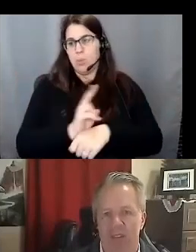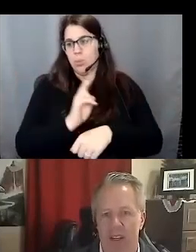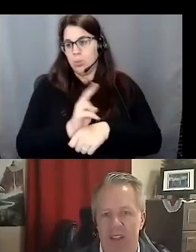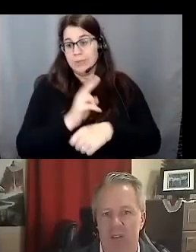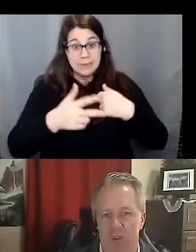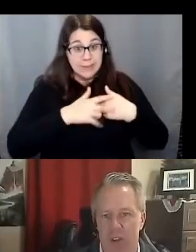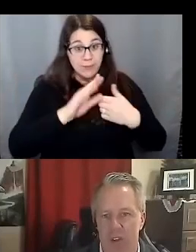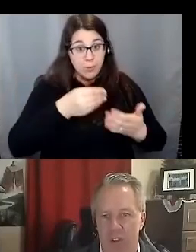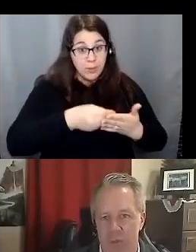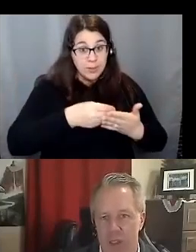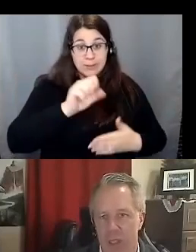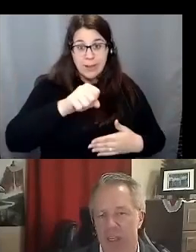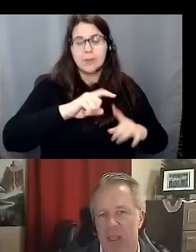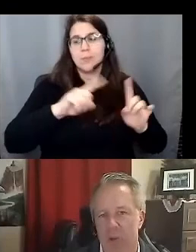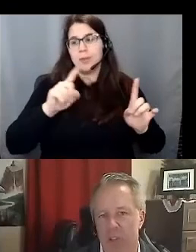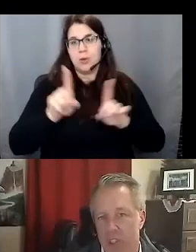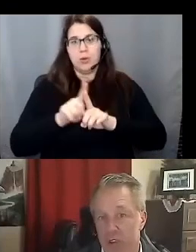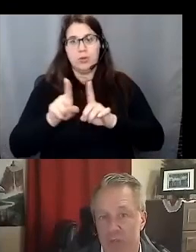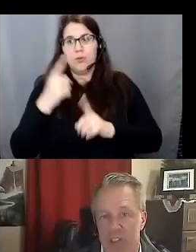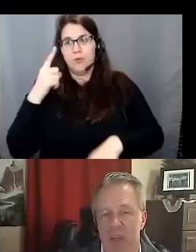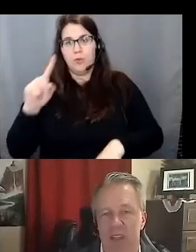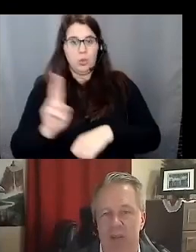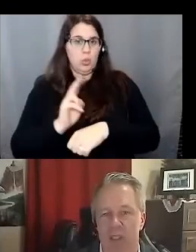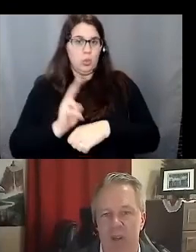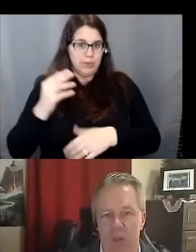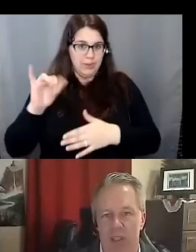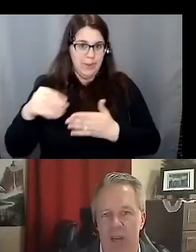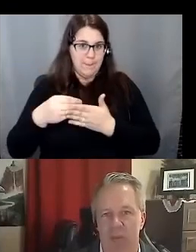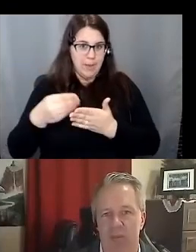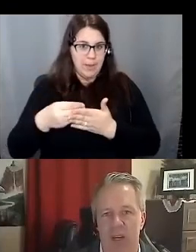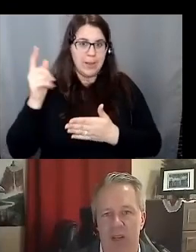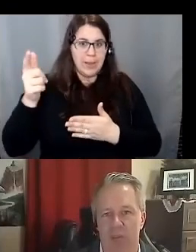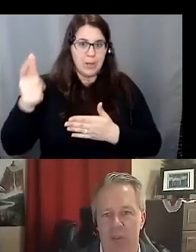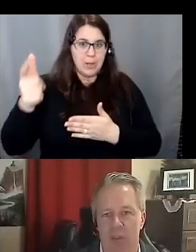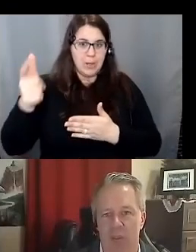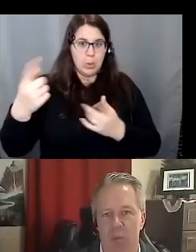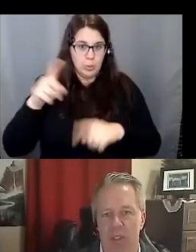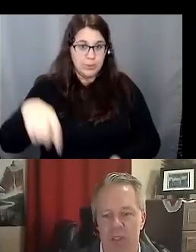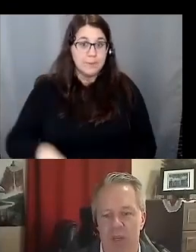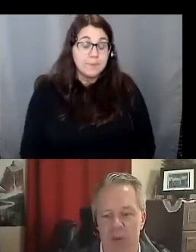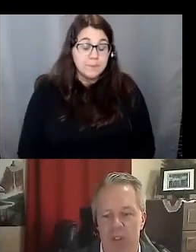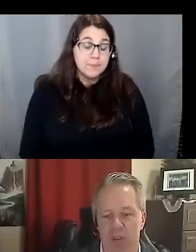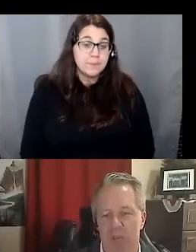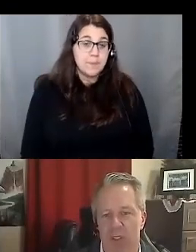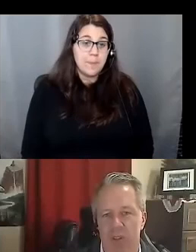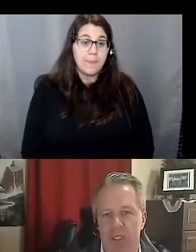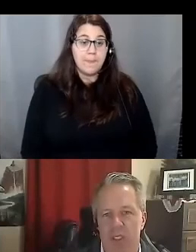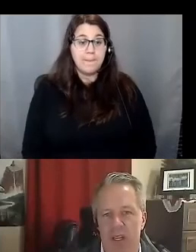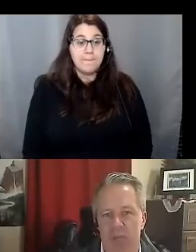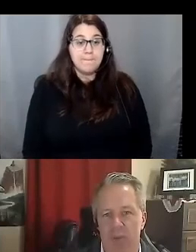saving funds for future use, but then being able to use them and spend them when the time comes appropriately to be able to use them.